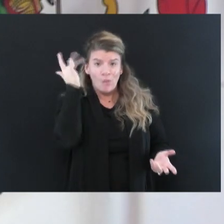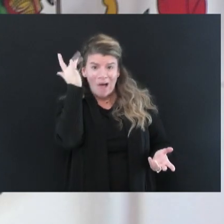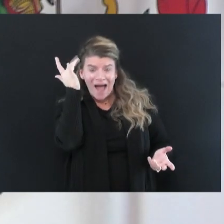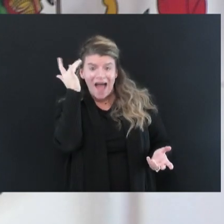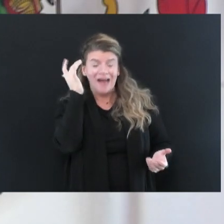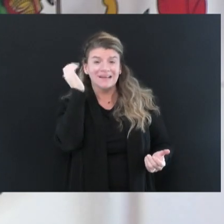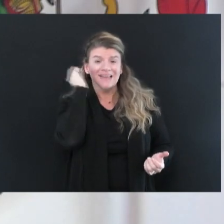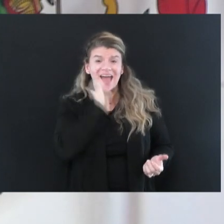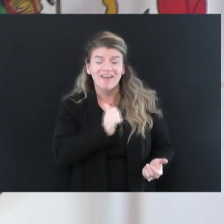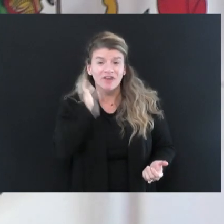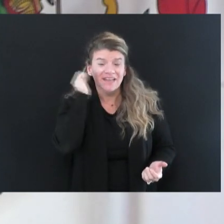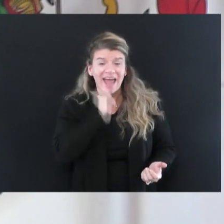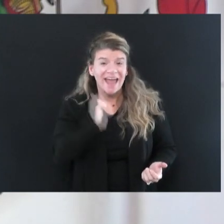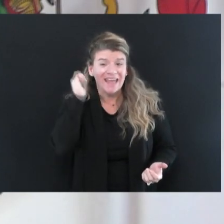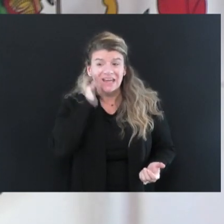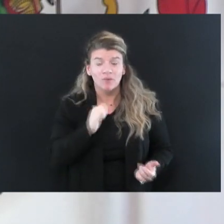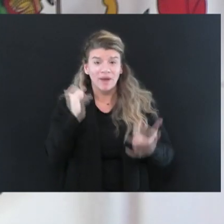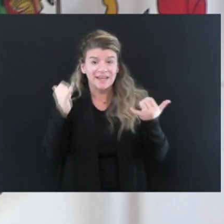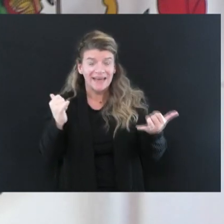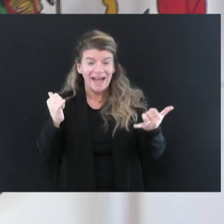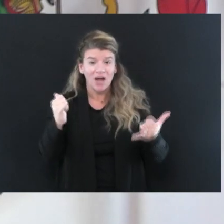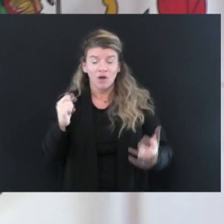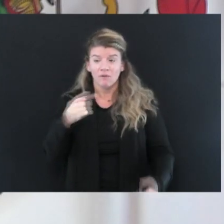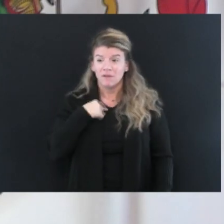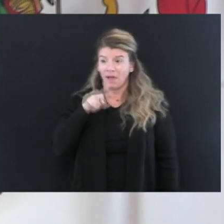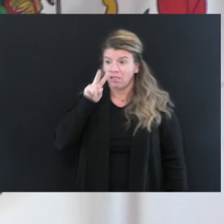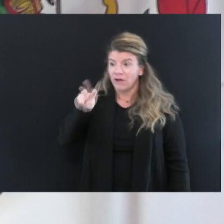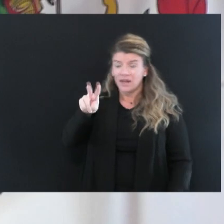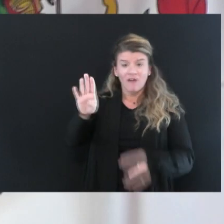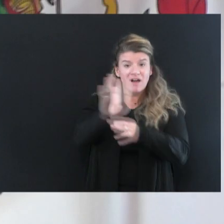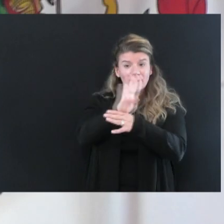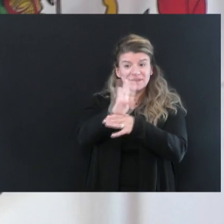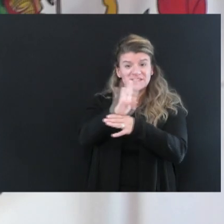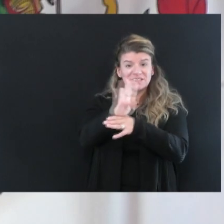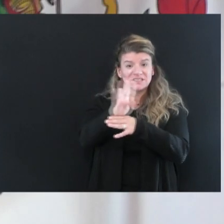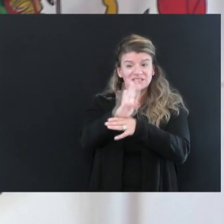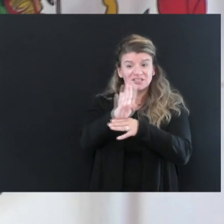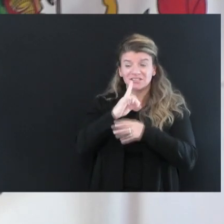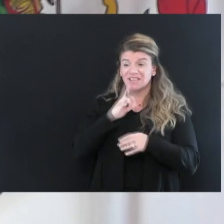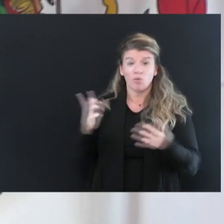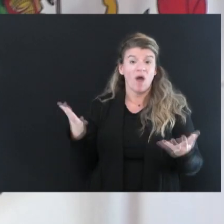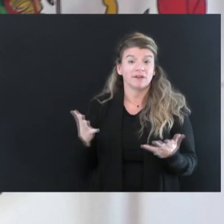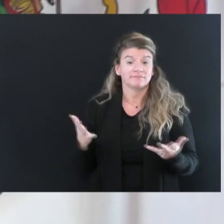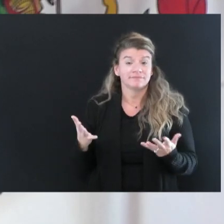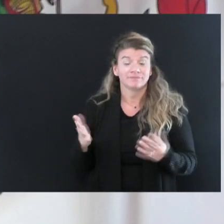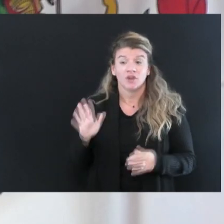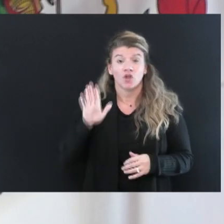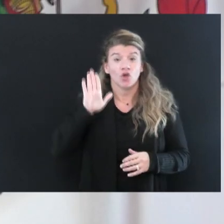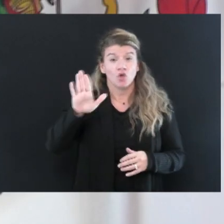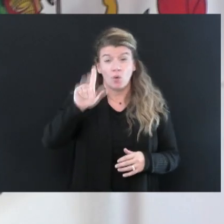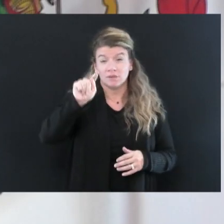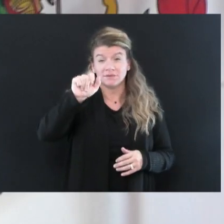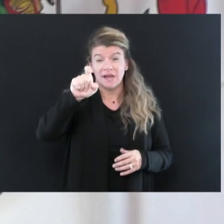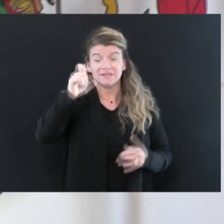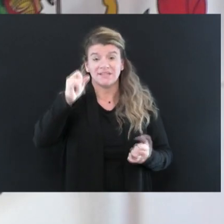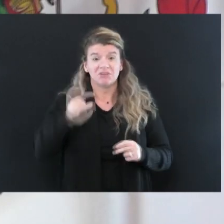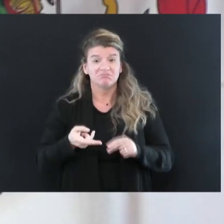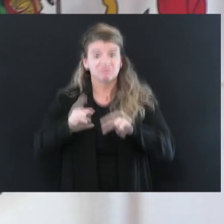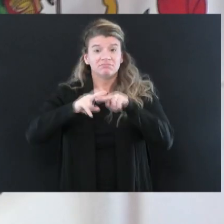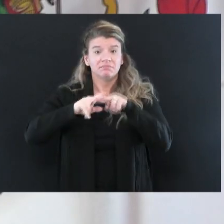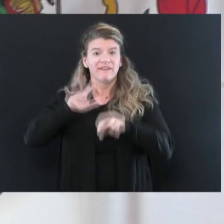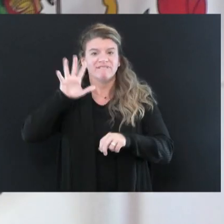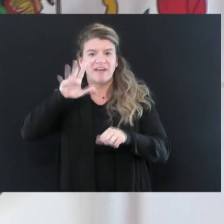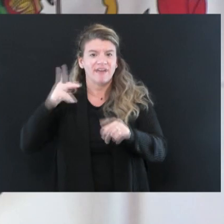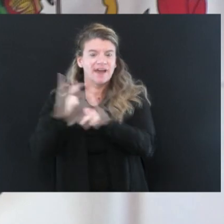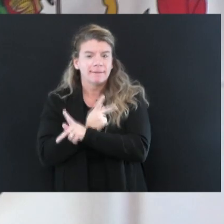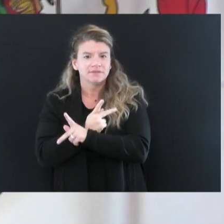staring right in our businesses right in the face and saying, your taxes are going up 5 times. What would we do about